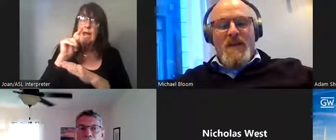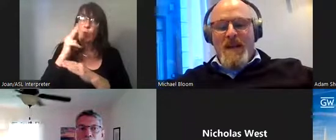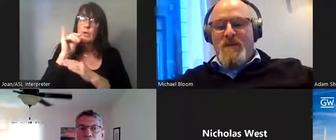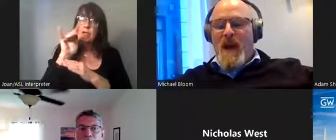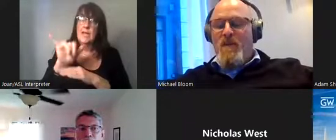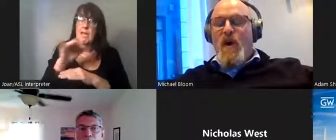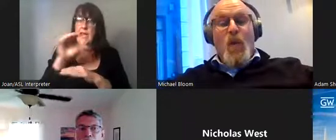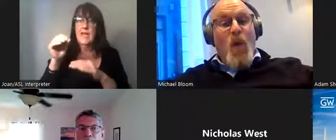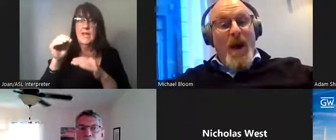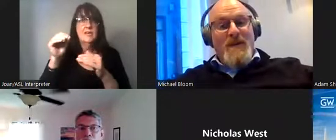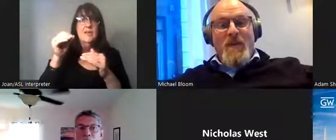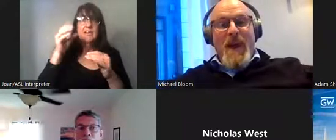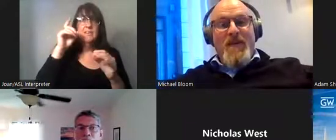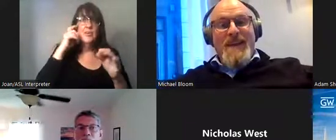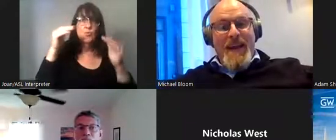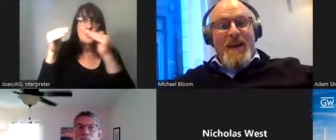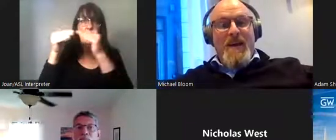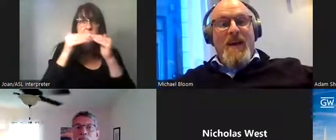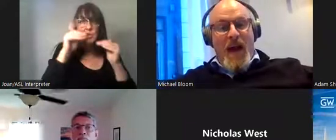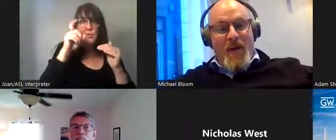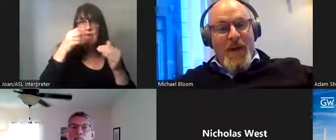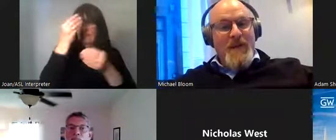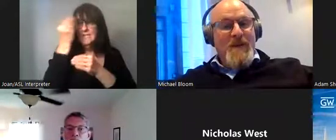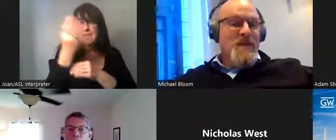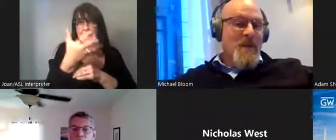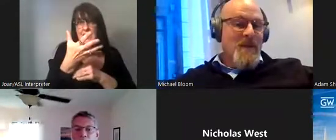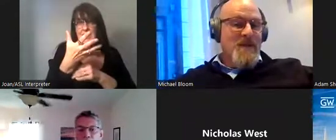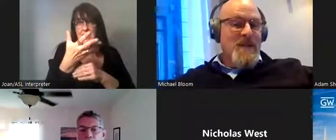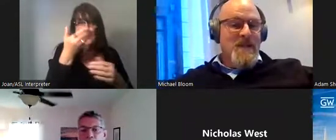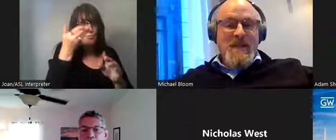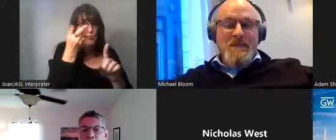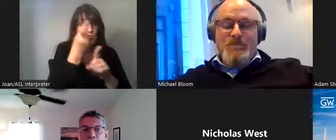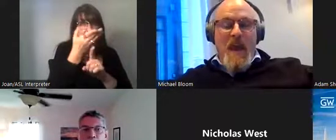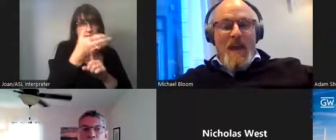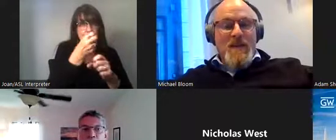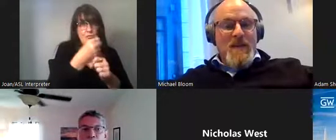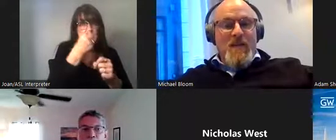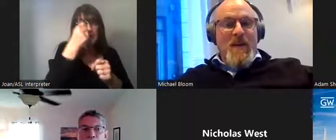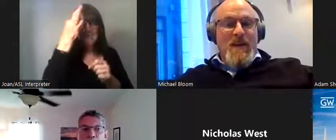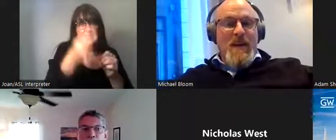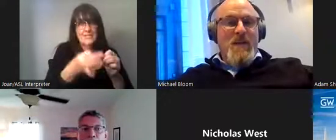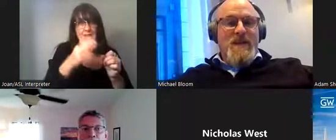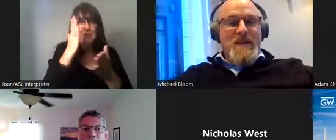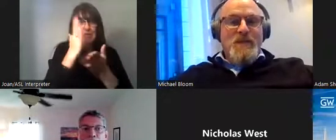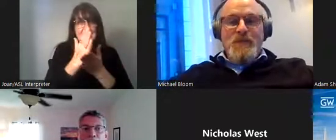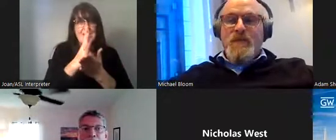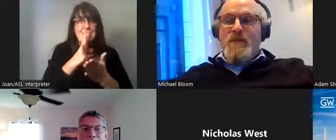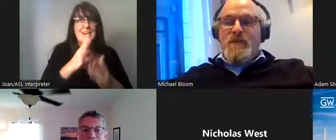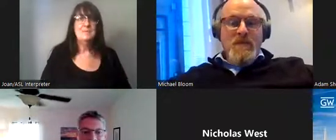justice all at the same time requires that we have the data at our fingertips to make those decisions. And I'll stop there and take